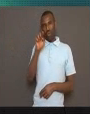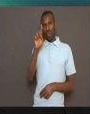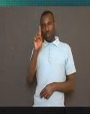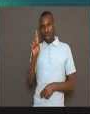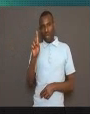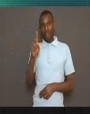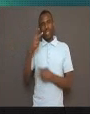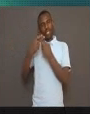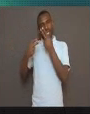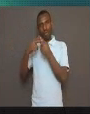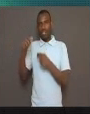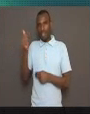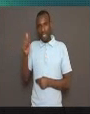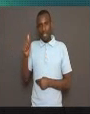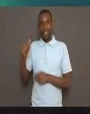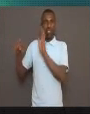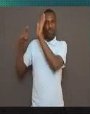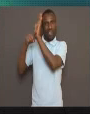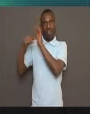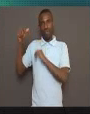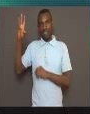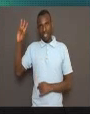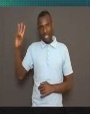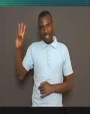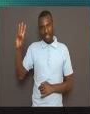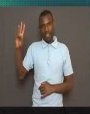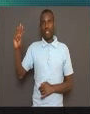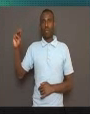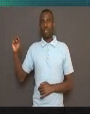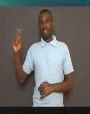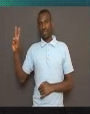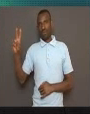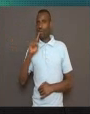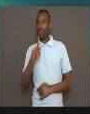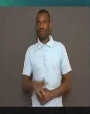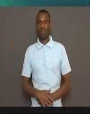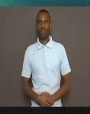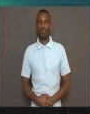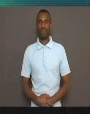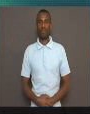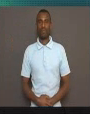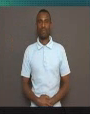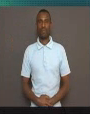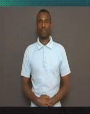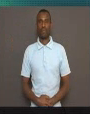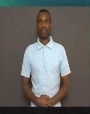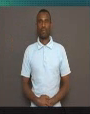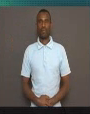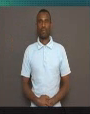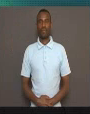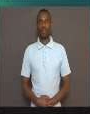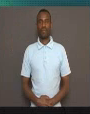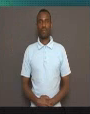4.1 times 10 exponent negative 6 meters squared.